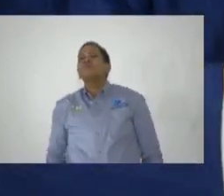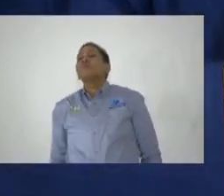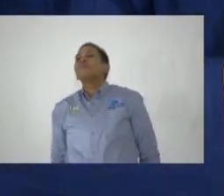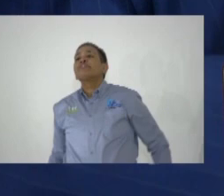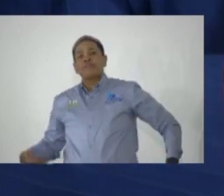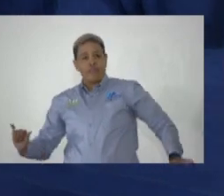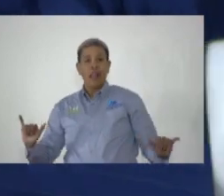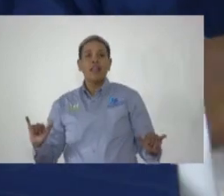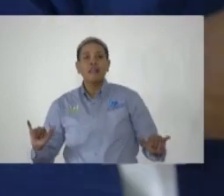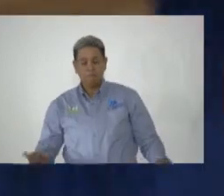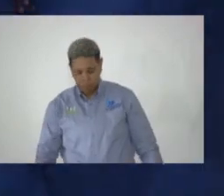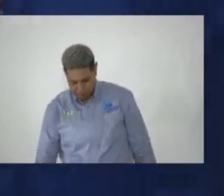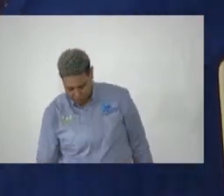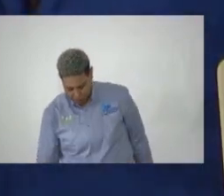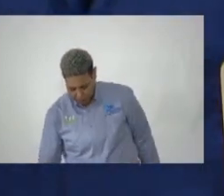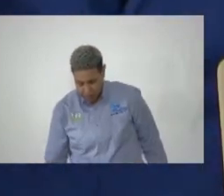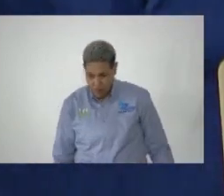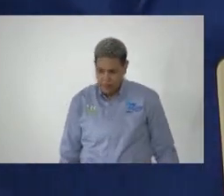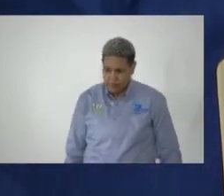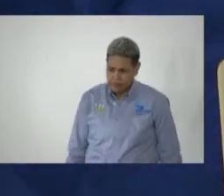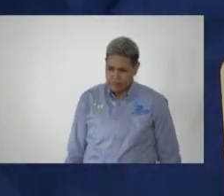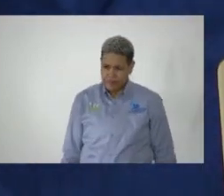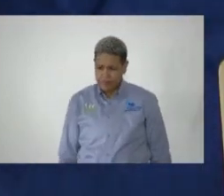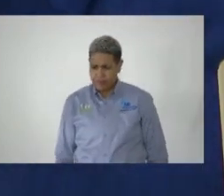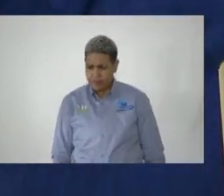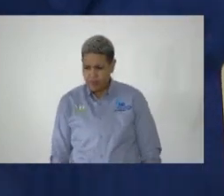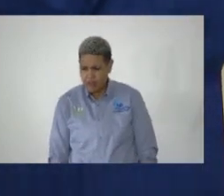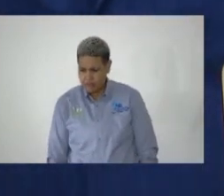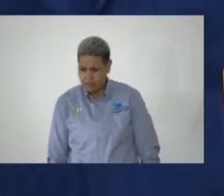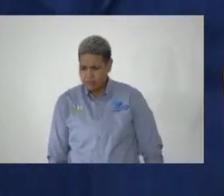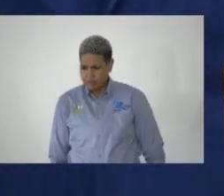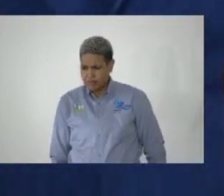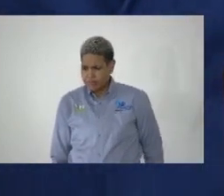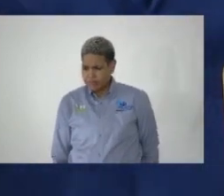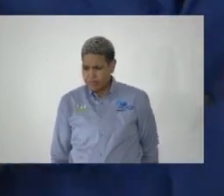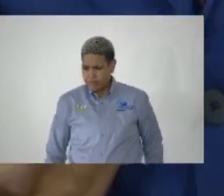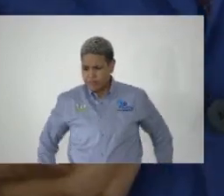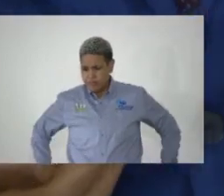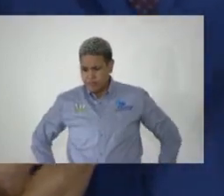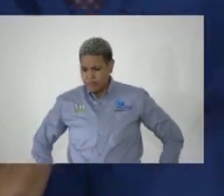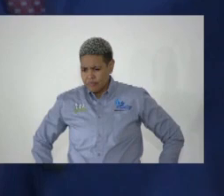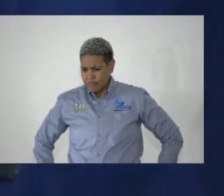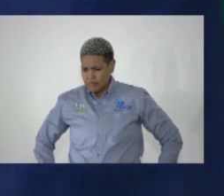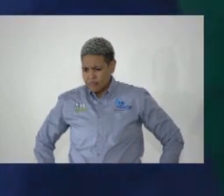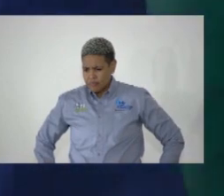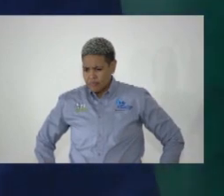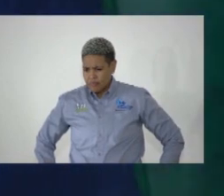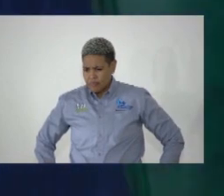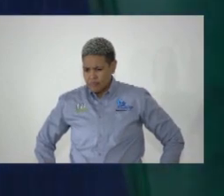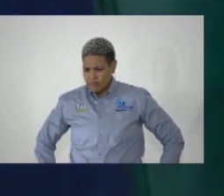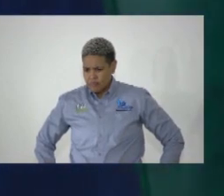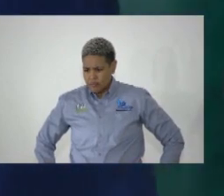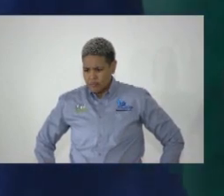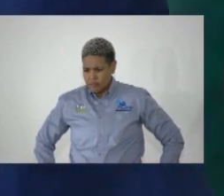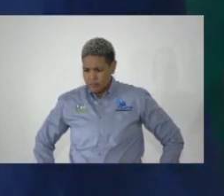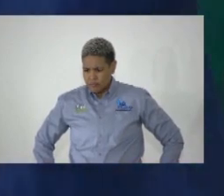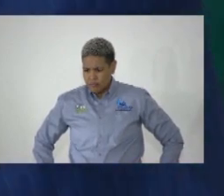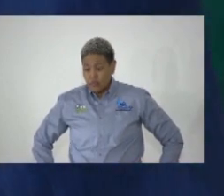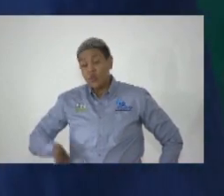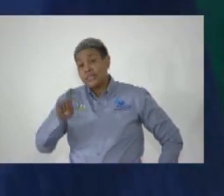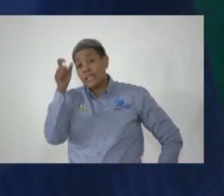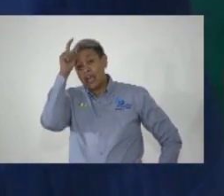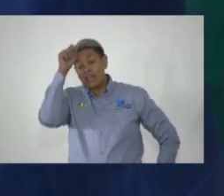Now, Madam Speaker, so it's important to understand it in its context. So, Madam Speaker, we have